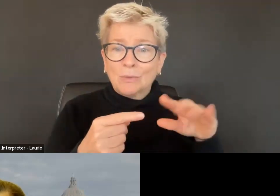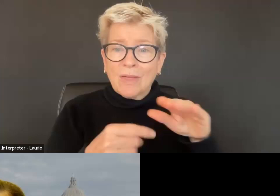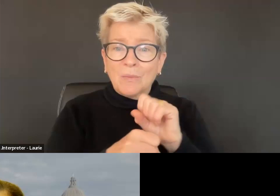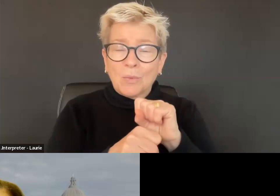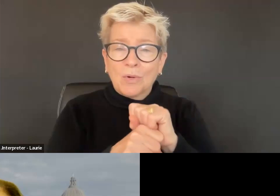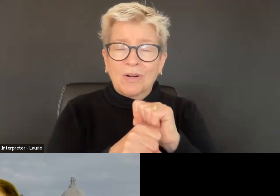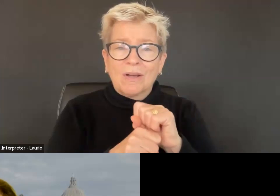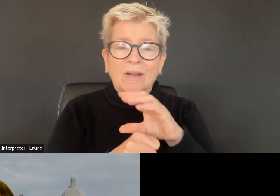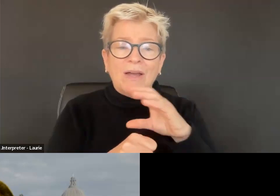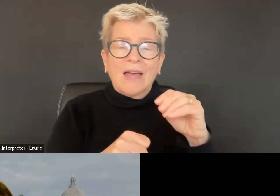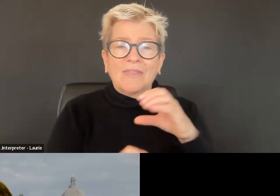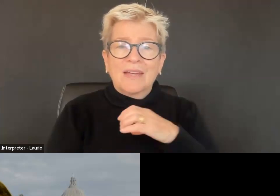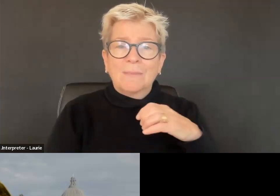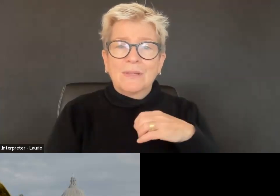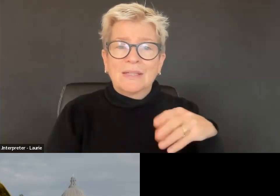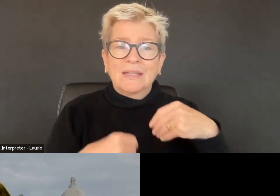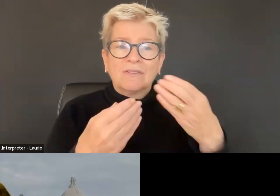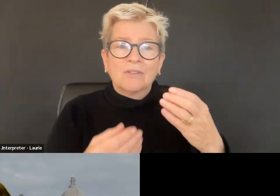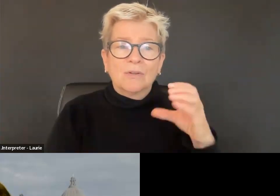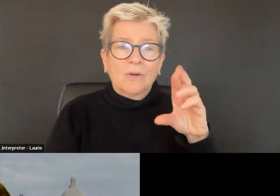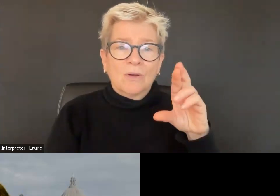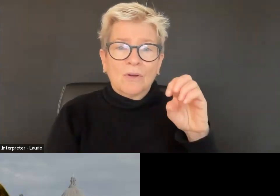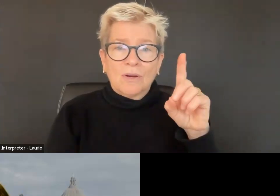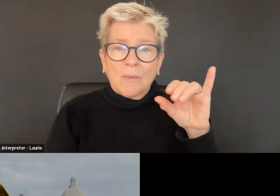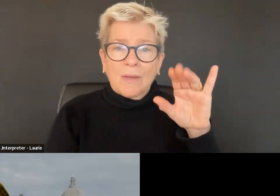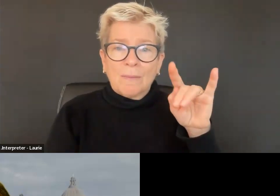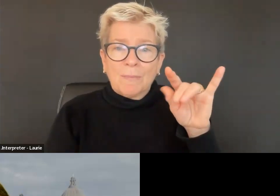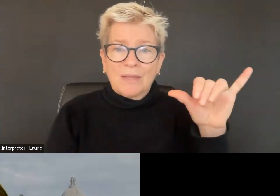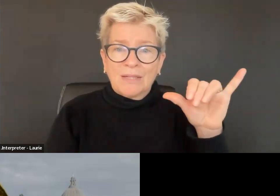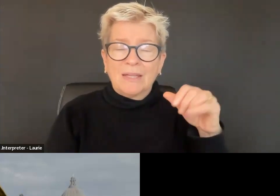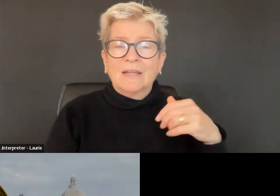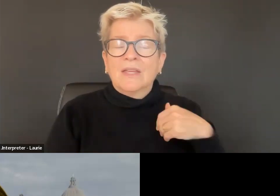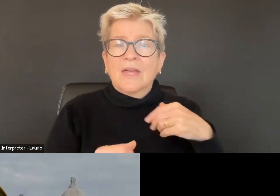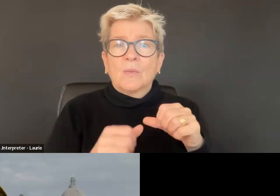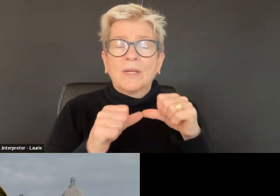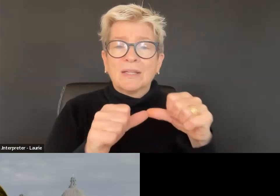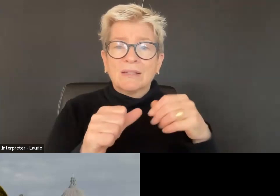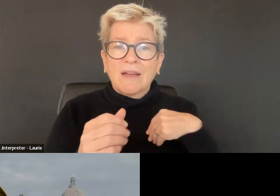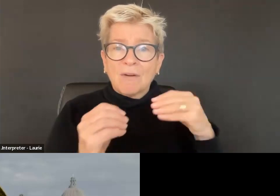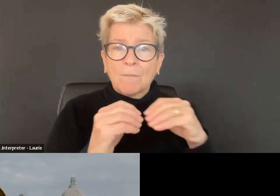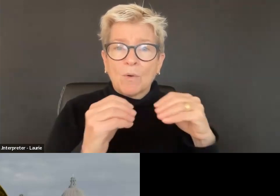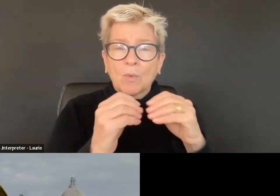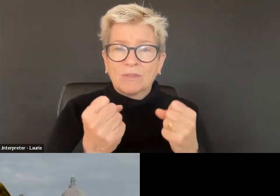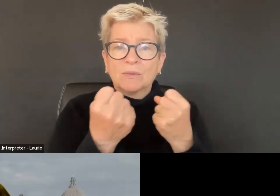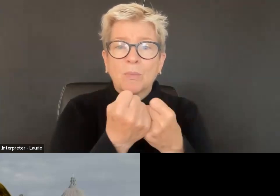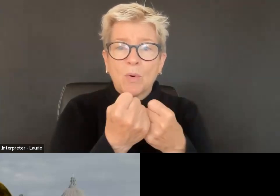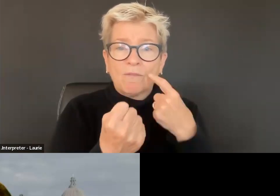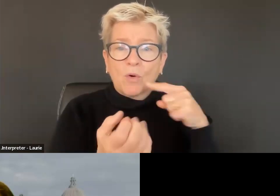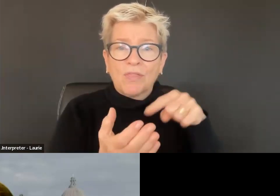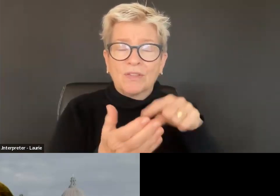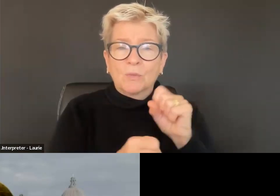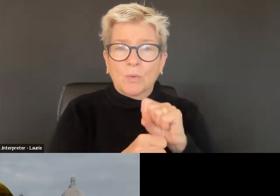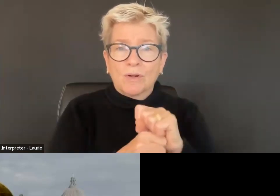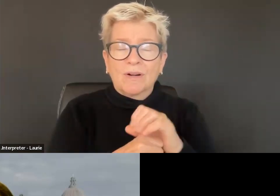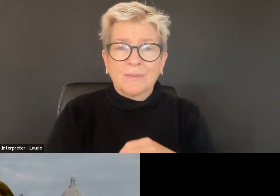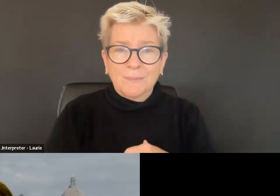and the work that you're doing a lot of credibility, that we continue to have more and more support for this work from our electeds